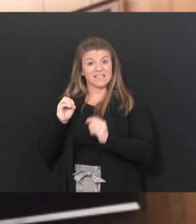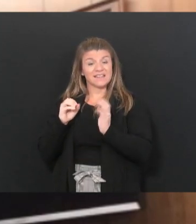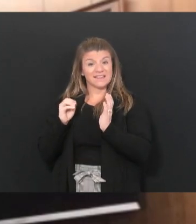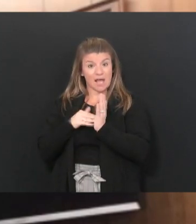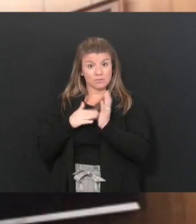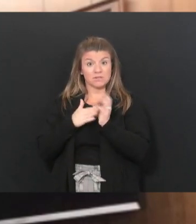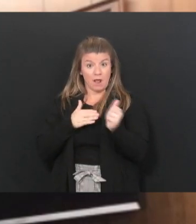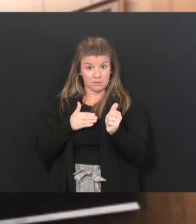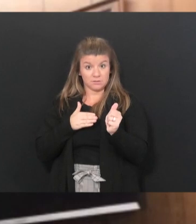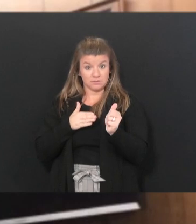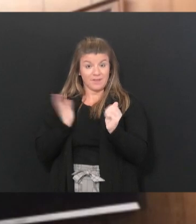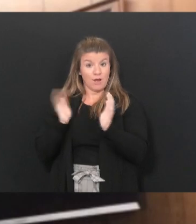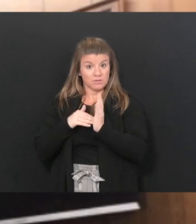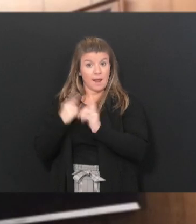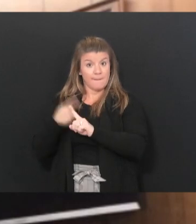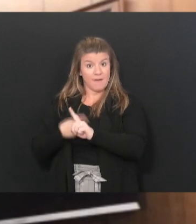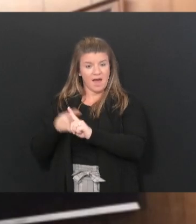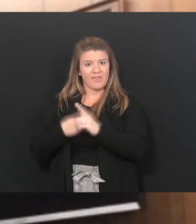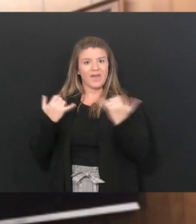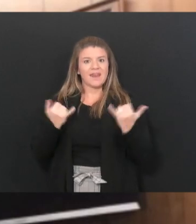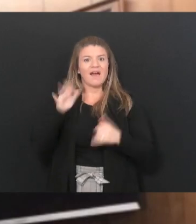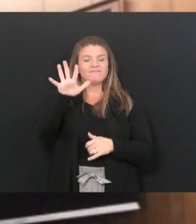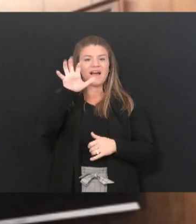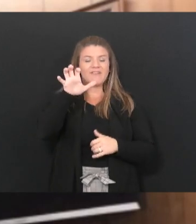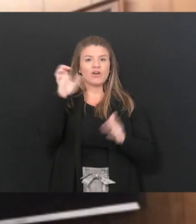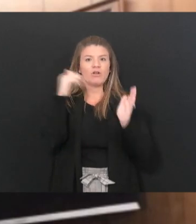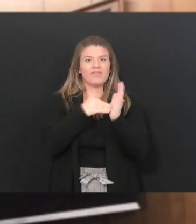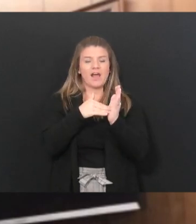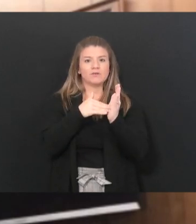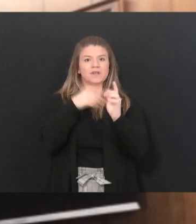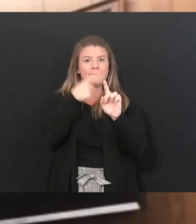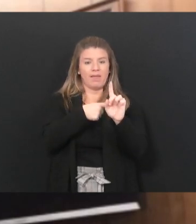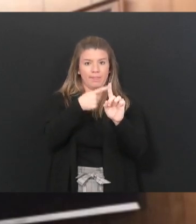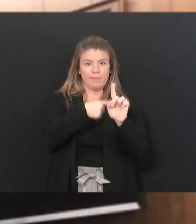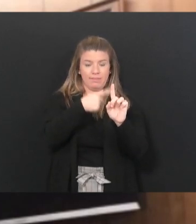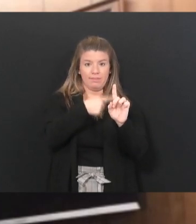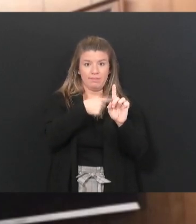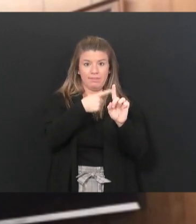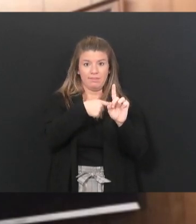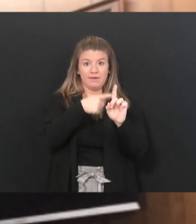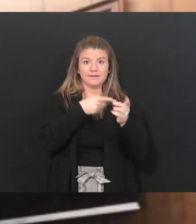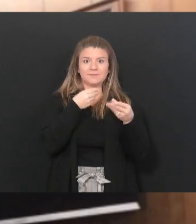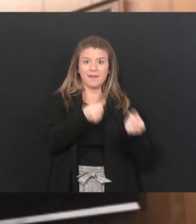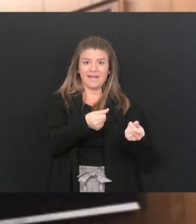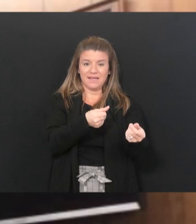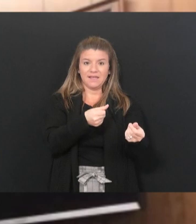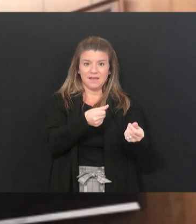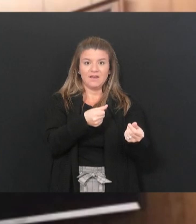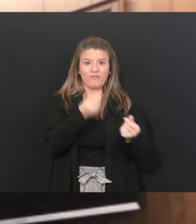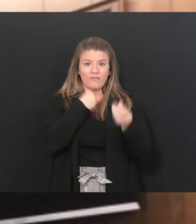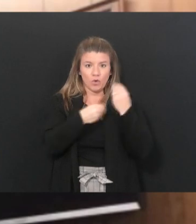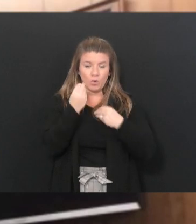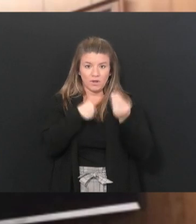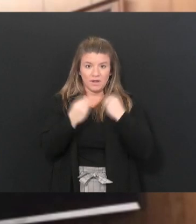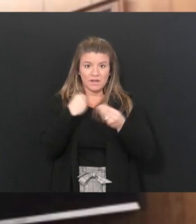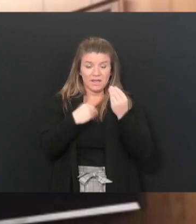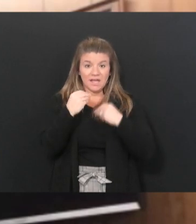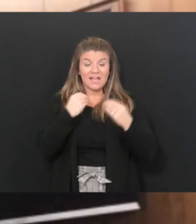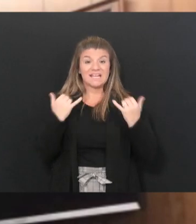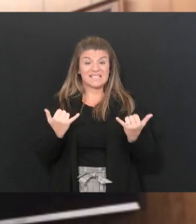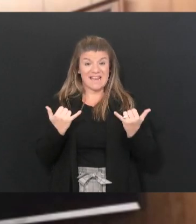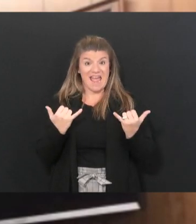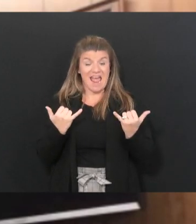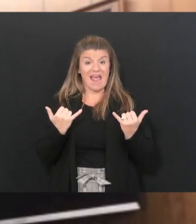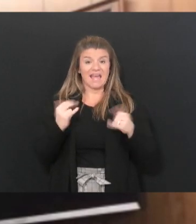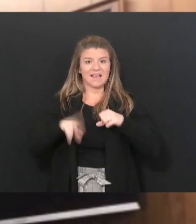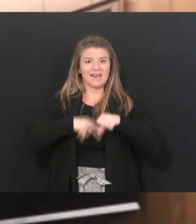$150,000 a month to a $500,000 a month spending for food. Today, the